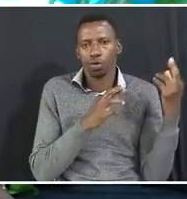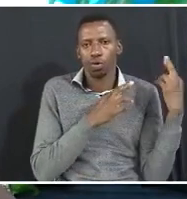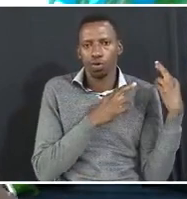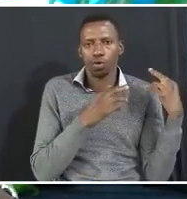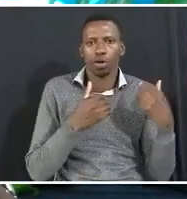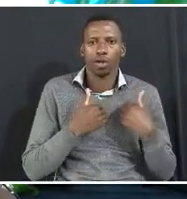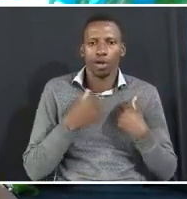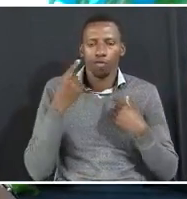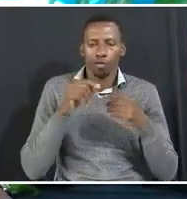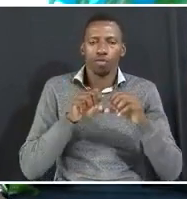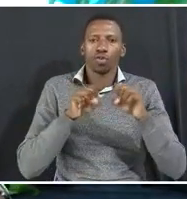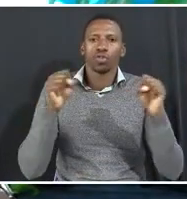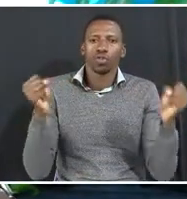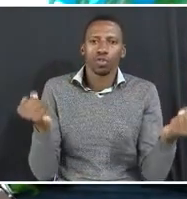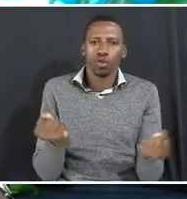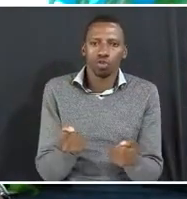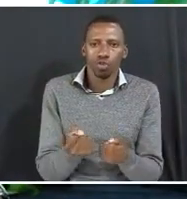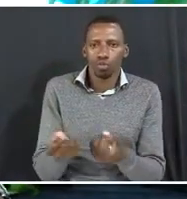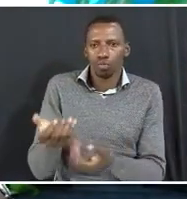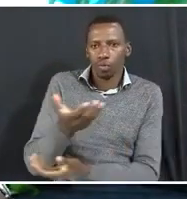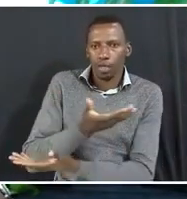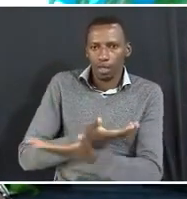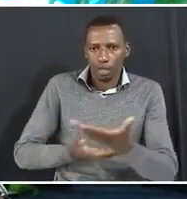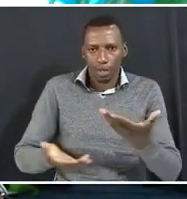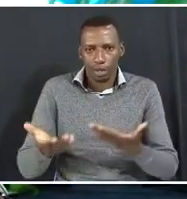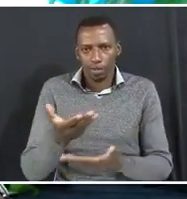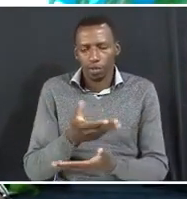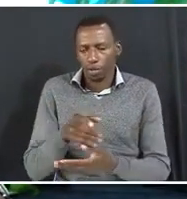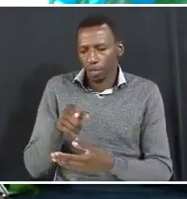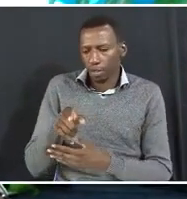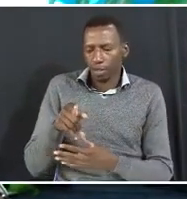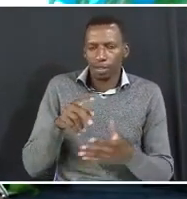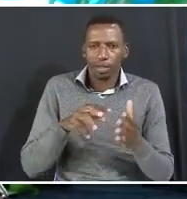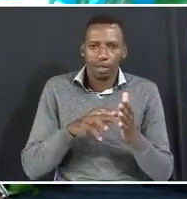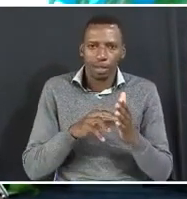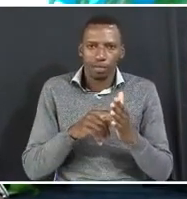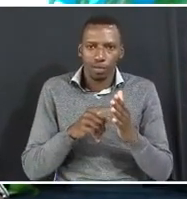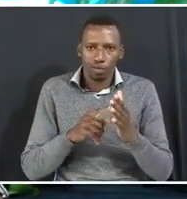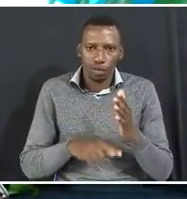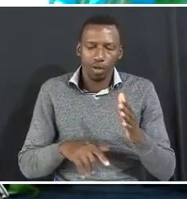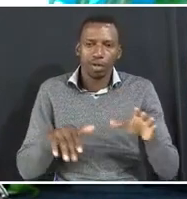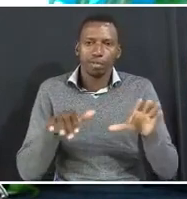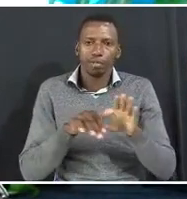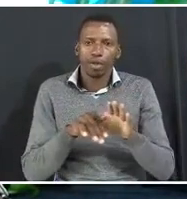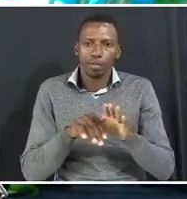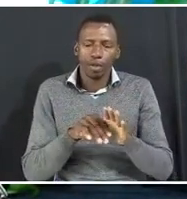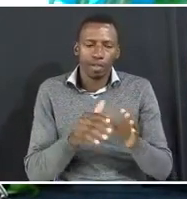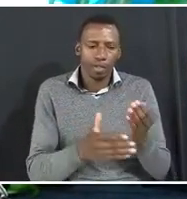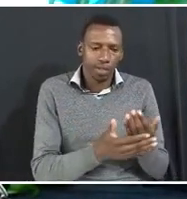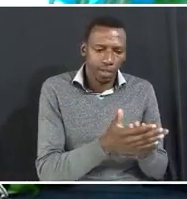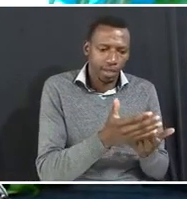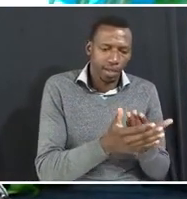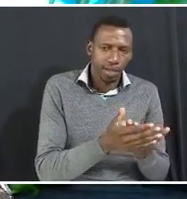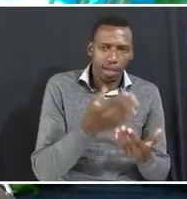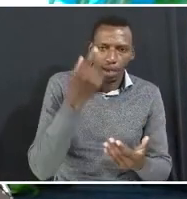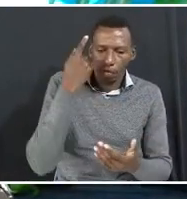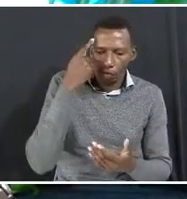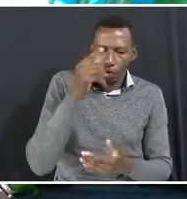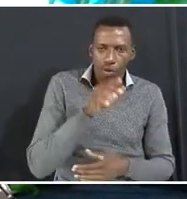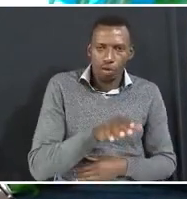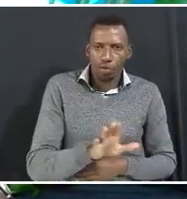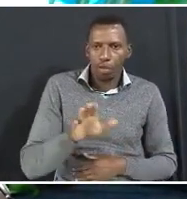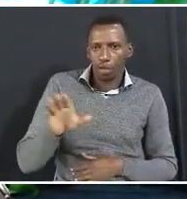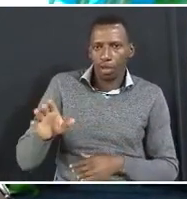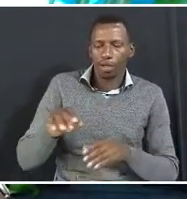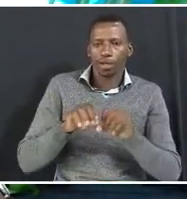social interaction. That social interaction means that members take care of their